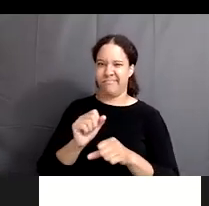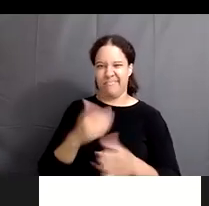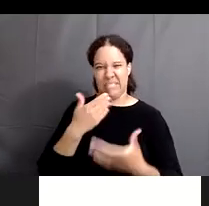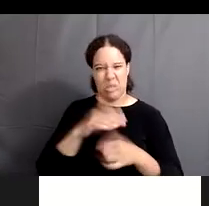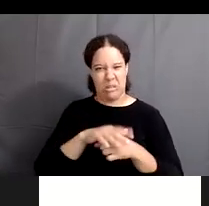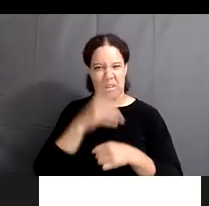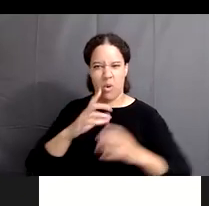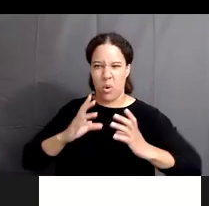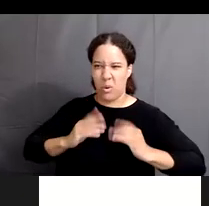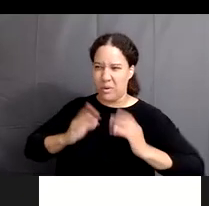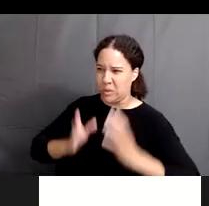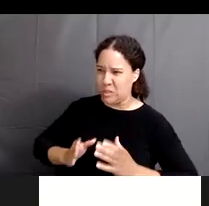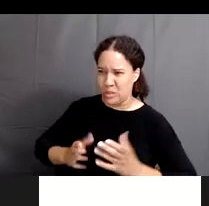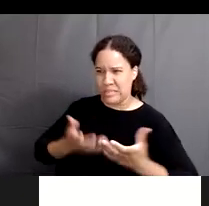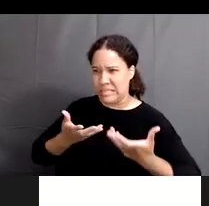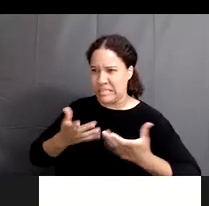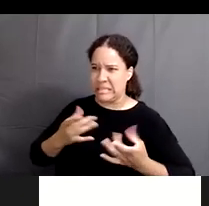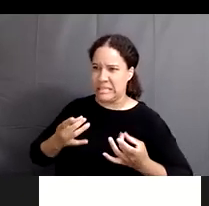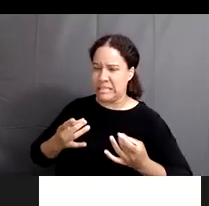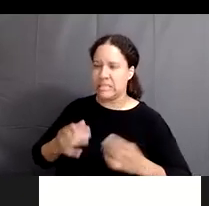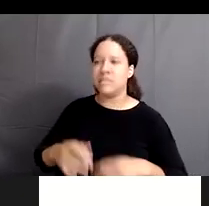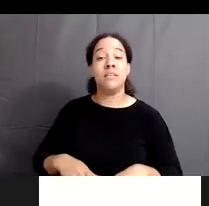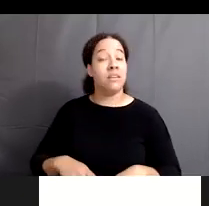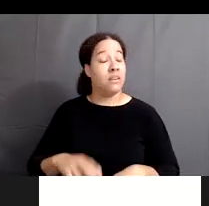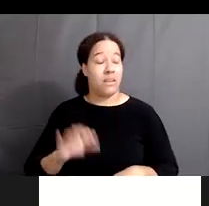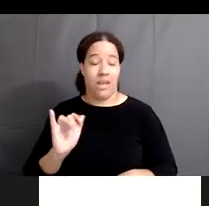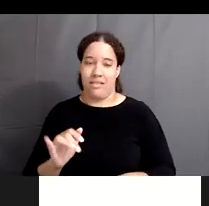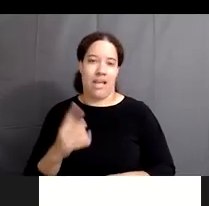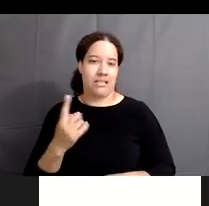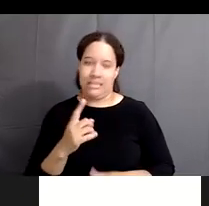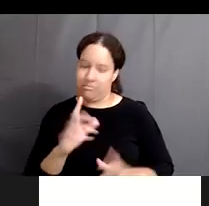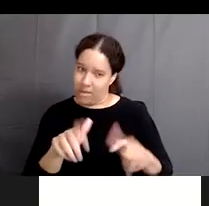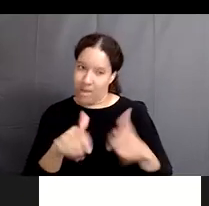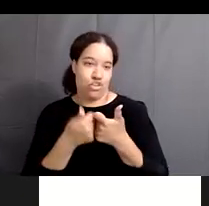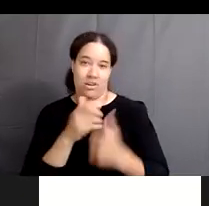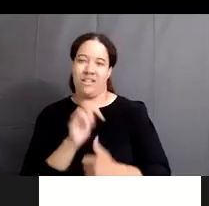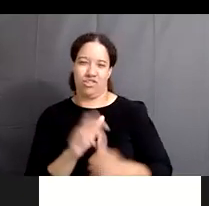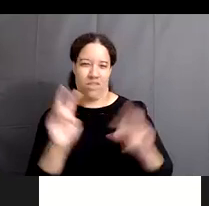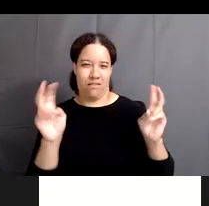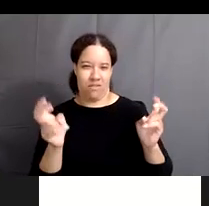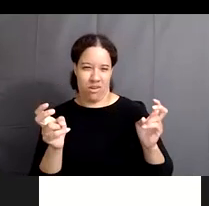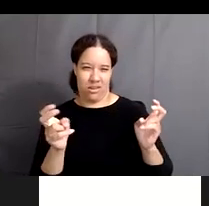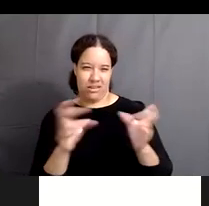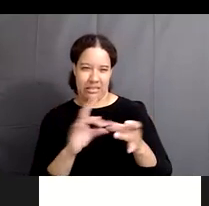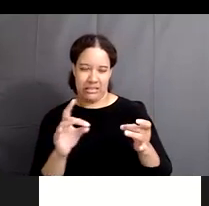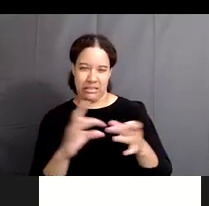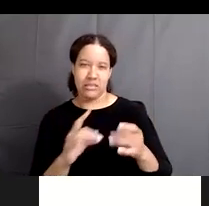favorite myths to really challenge. I have met some of the most brilliant,